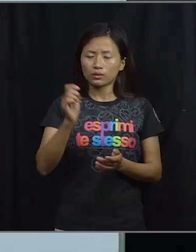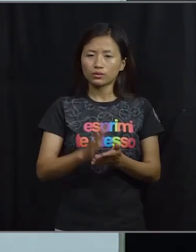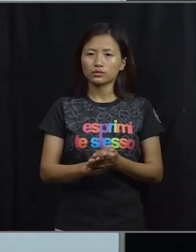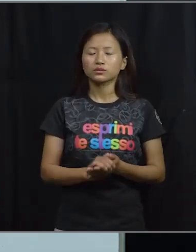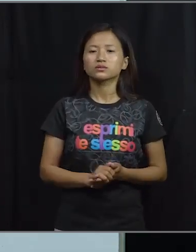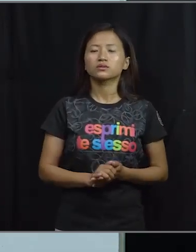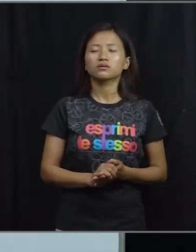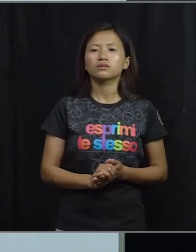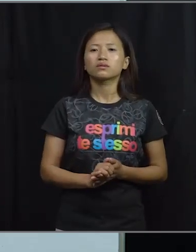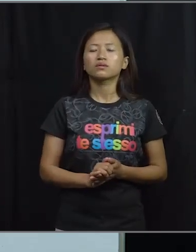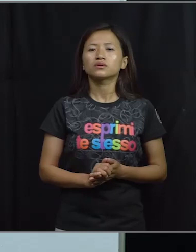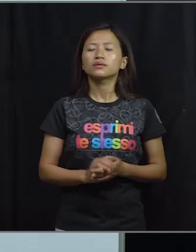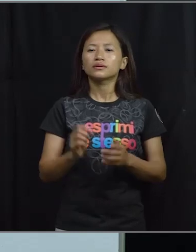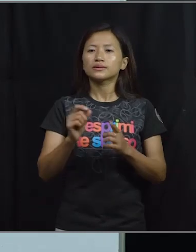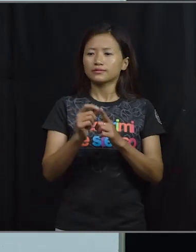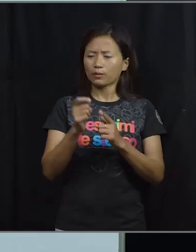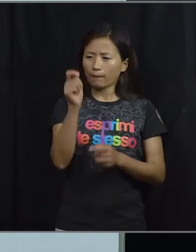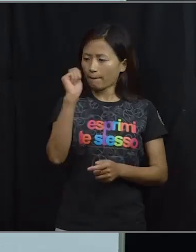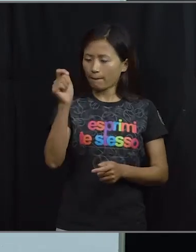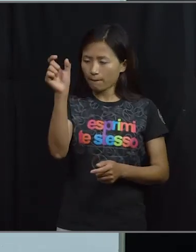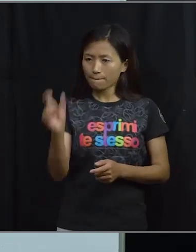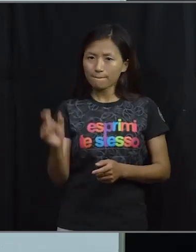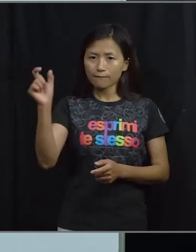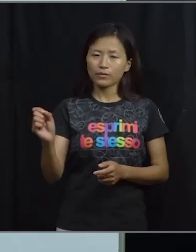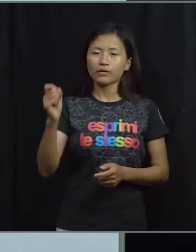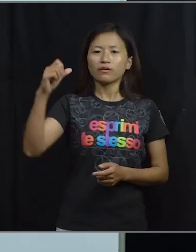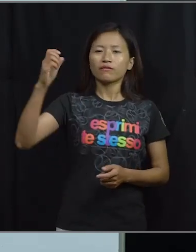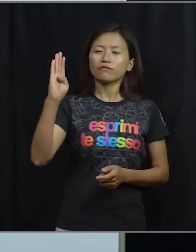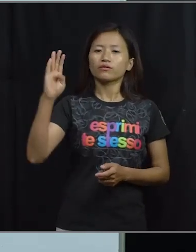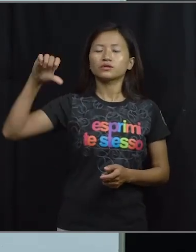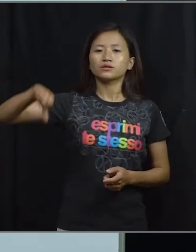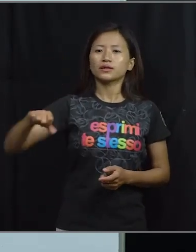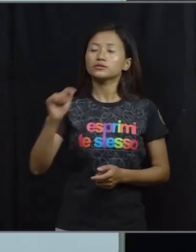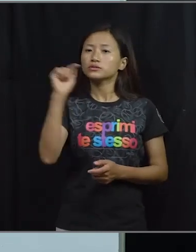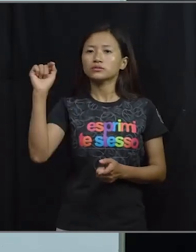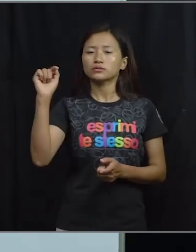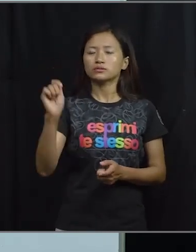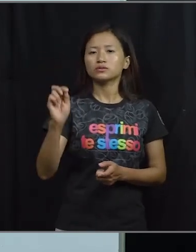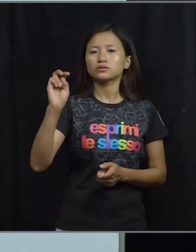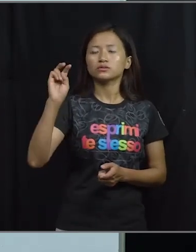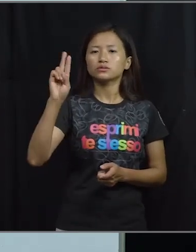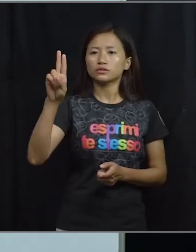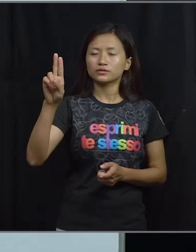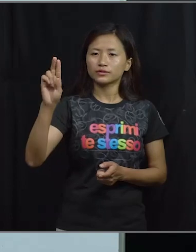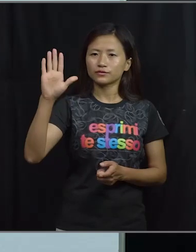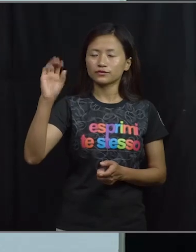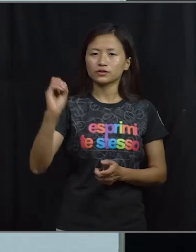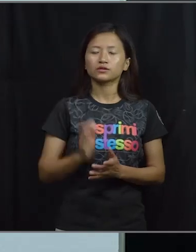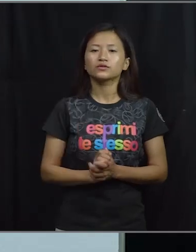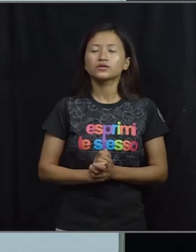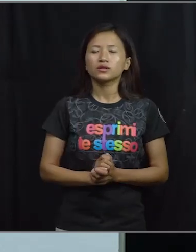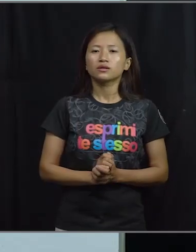have employees ranging from 49 to 250. They have employees under 49